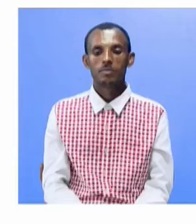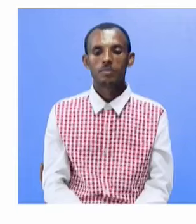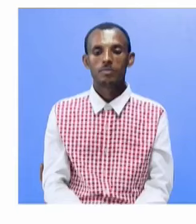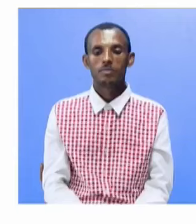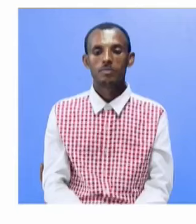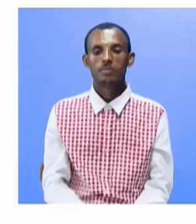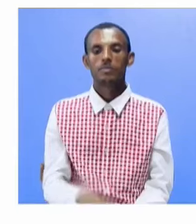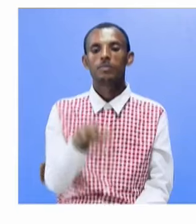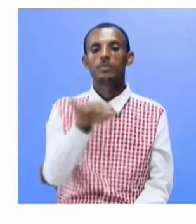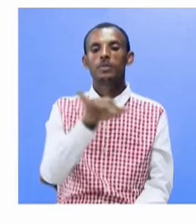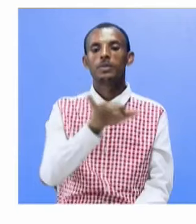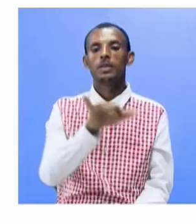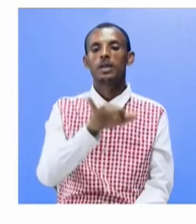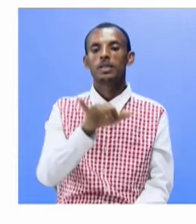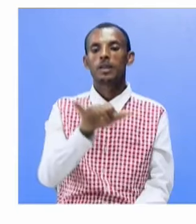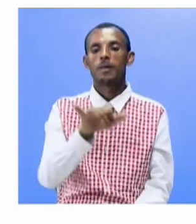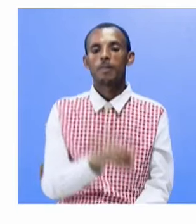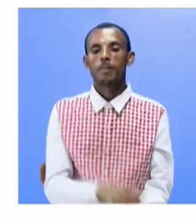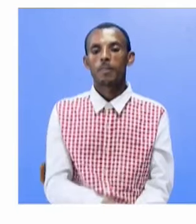the same